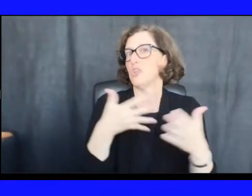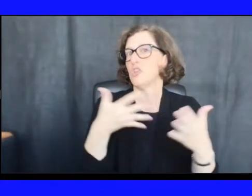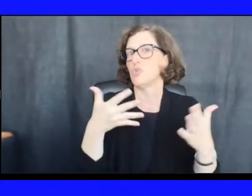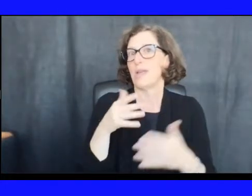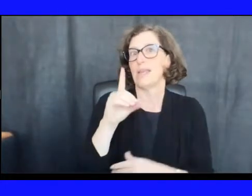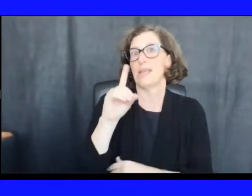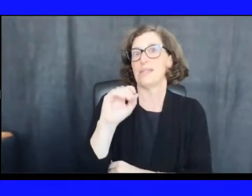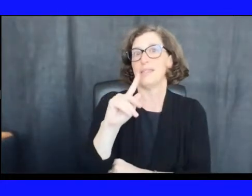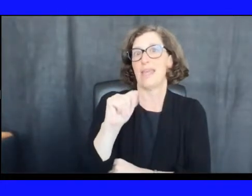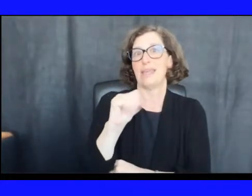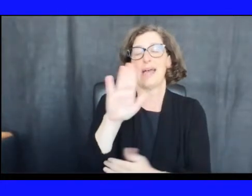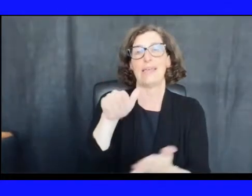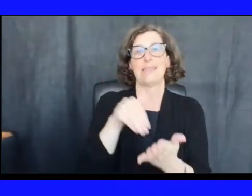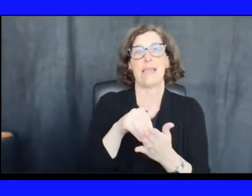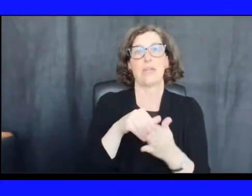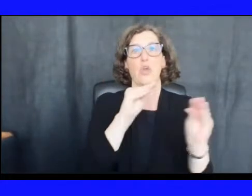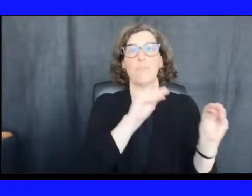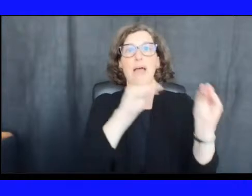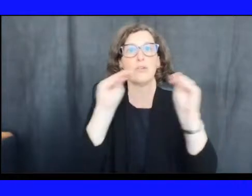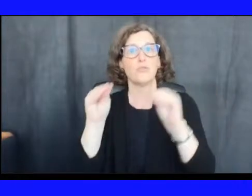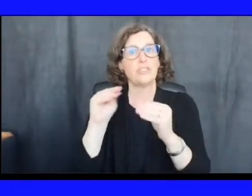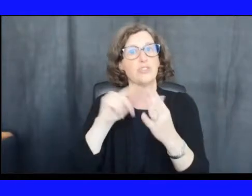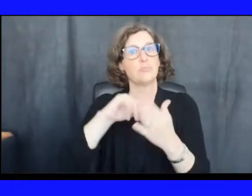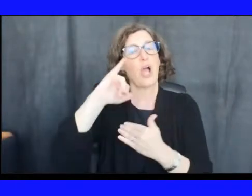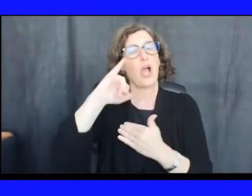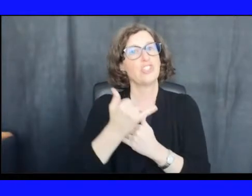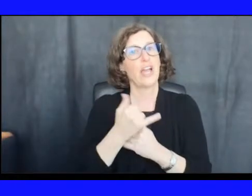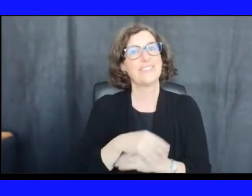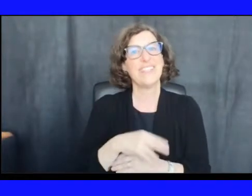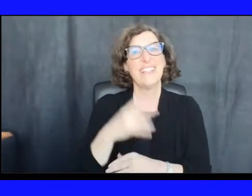in May of 2023.